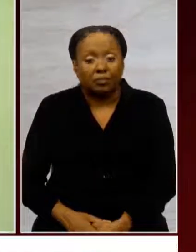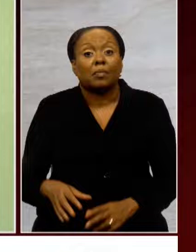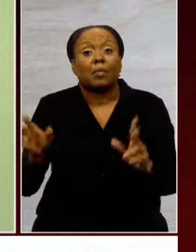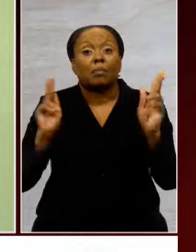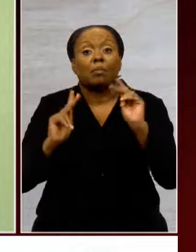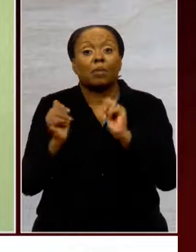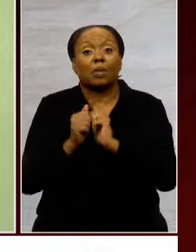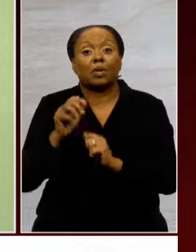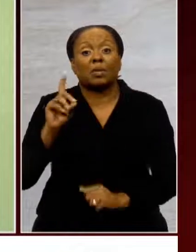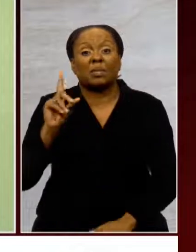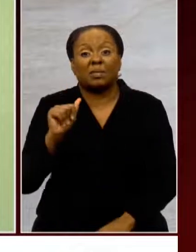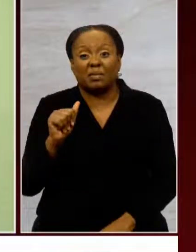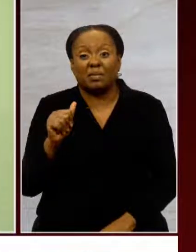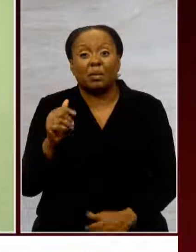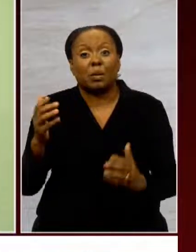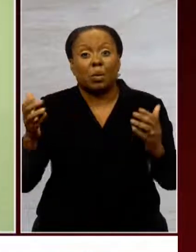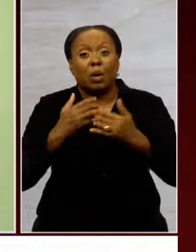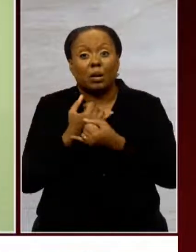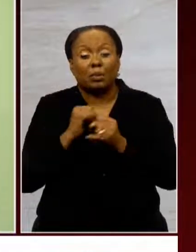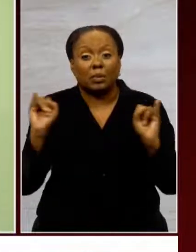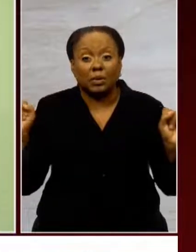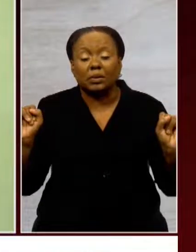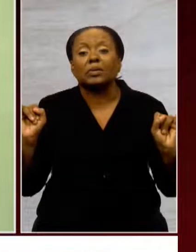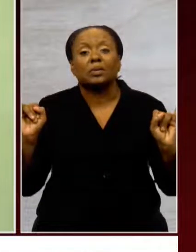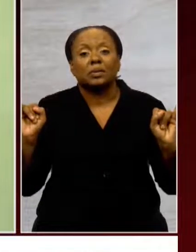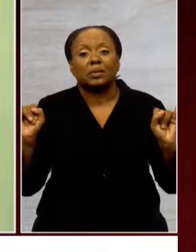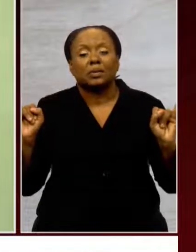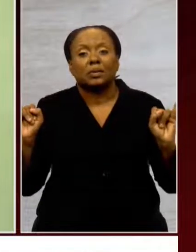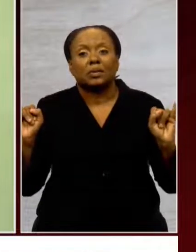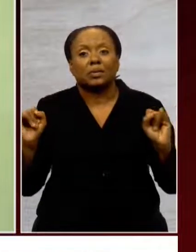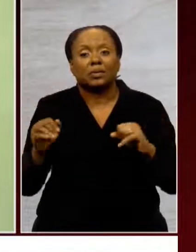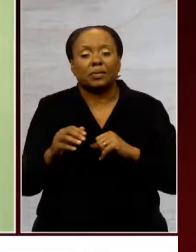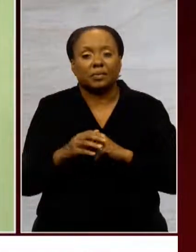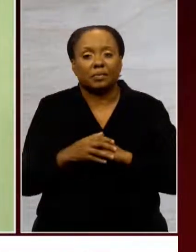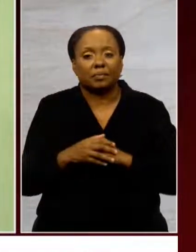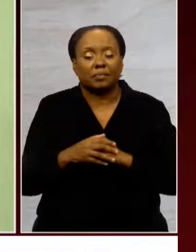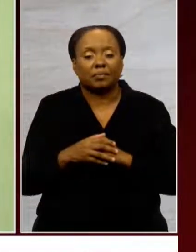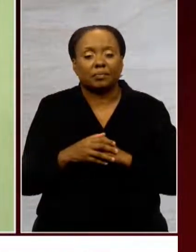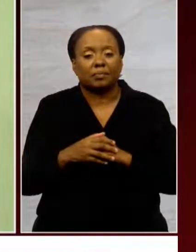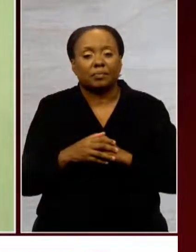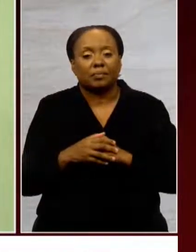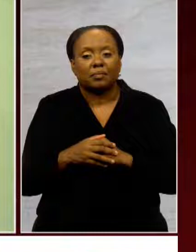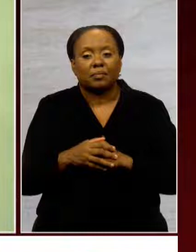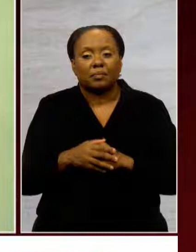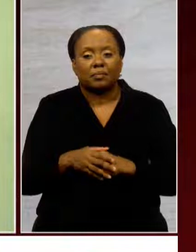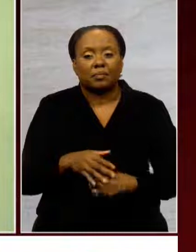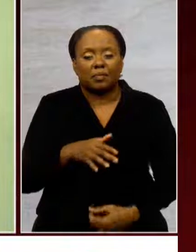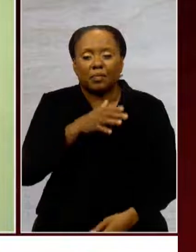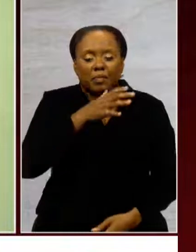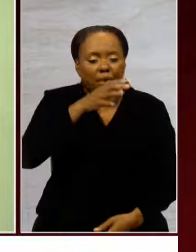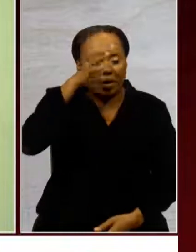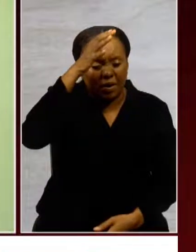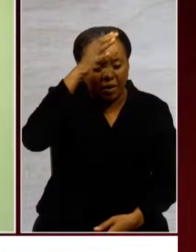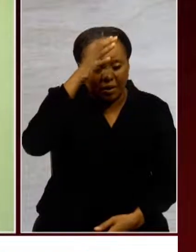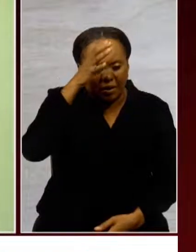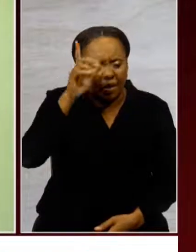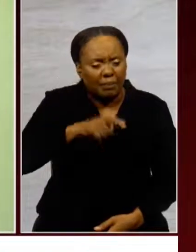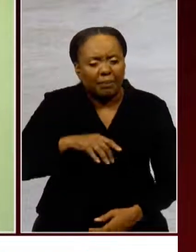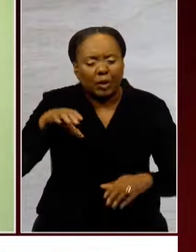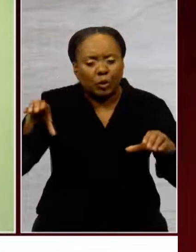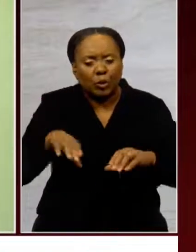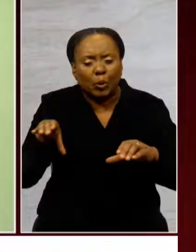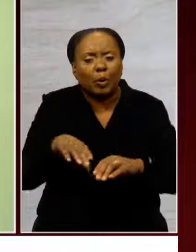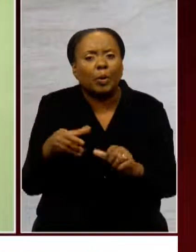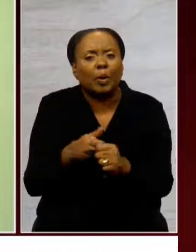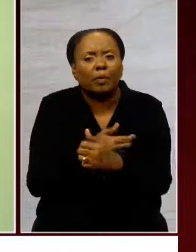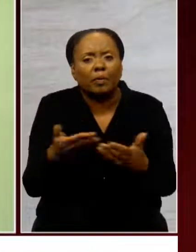who's working, and it's sad that his mother, one who is going to be trying to do all this, or he should be able to go into the bank in Barbados at this point in